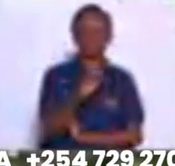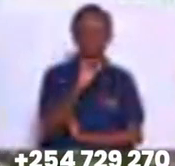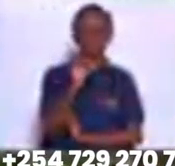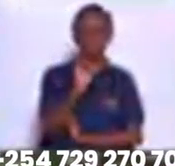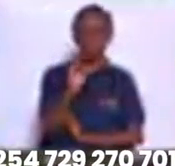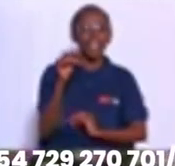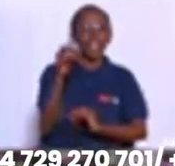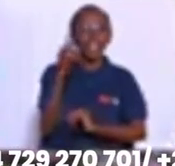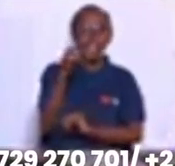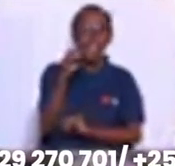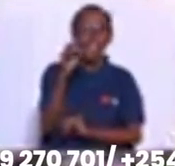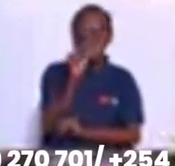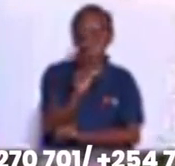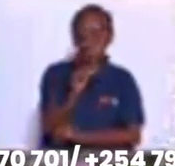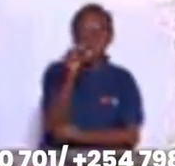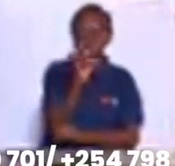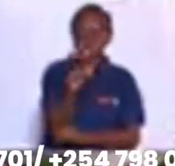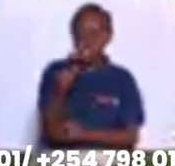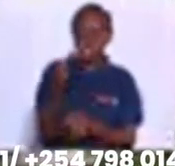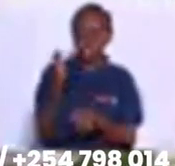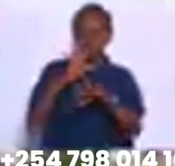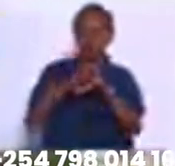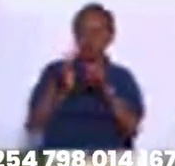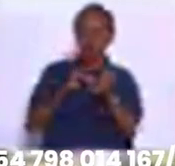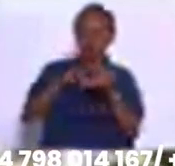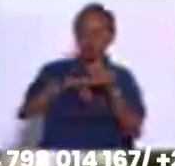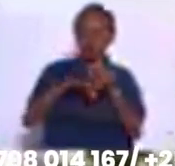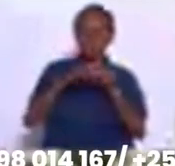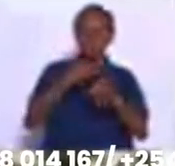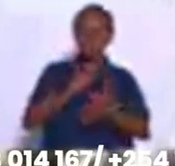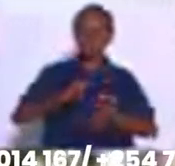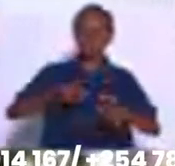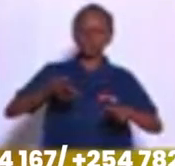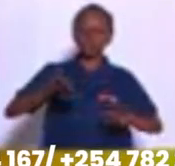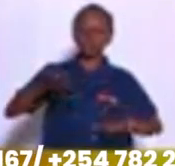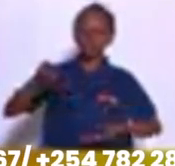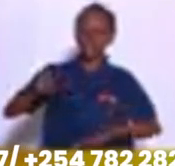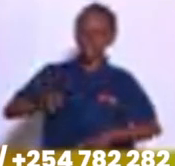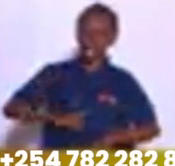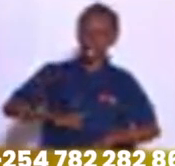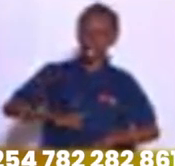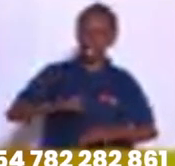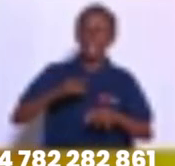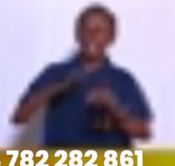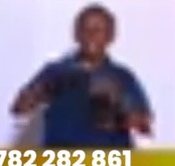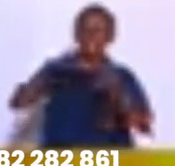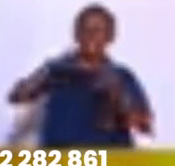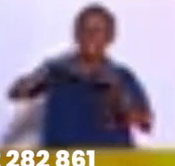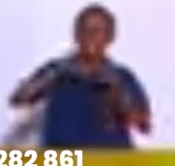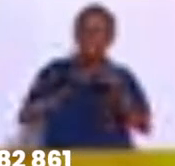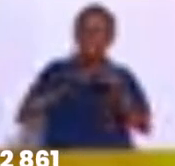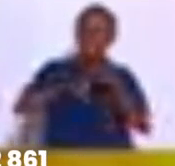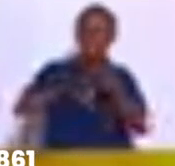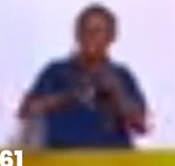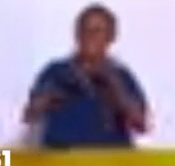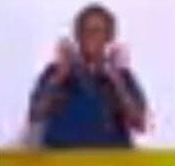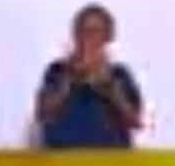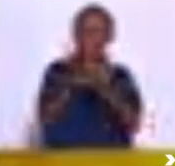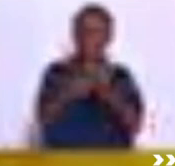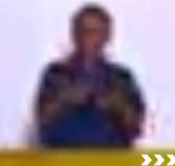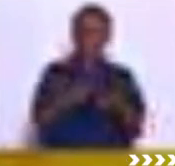Every good husband wants to satisfy his wife in almost every